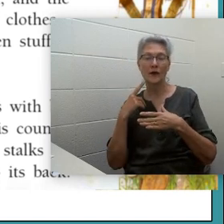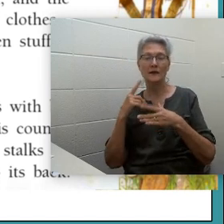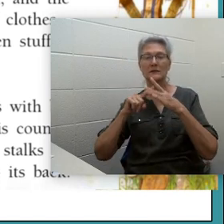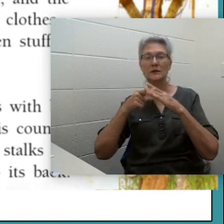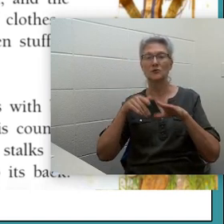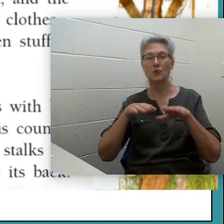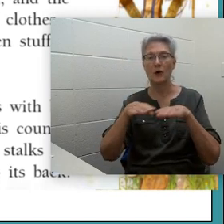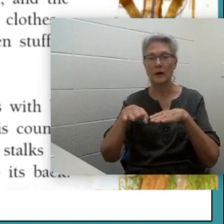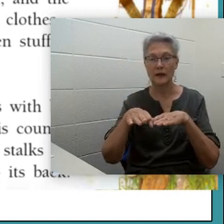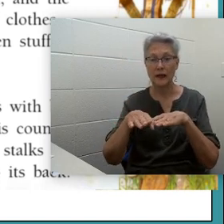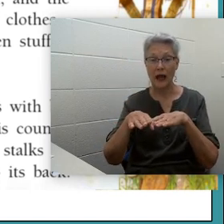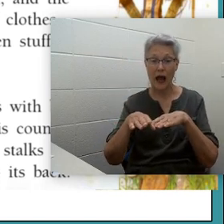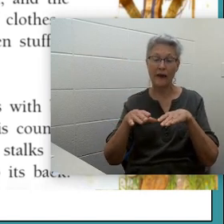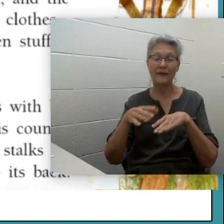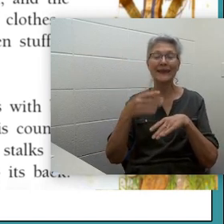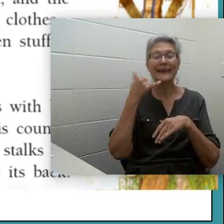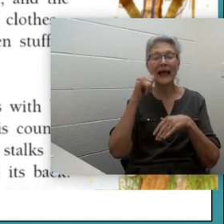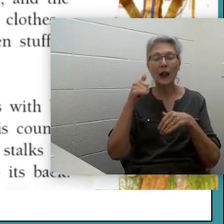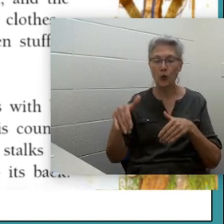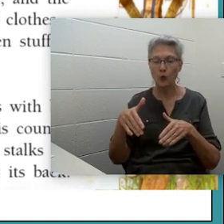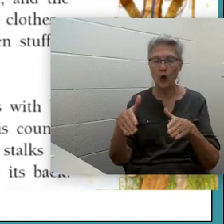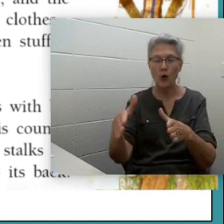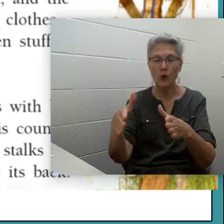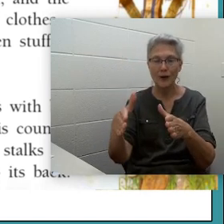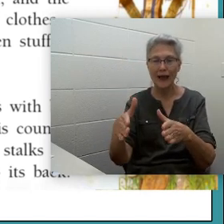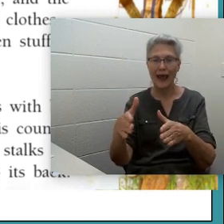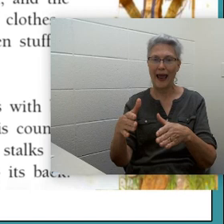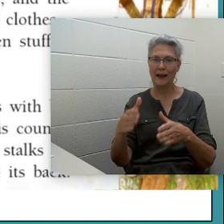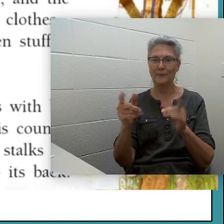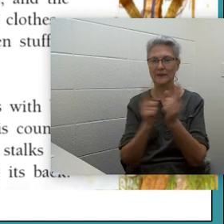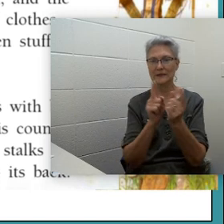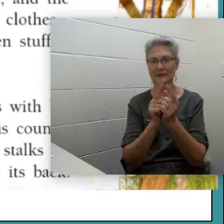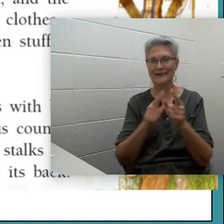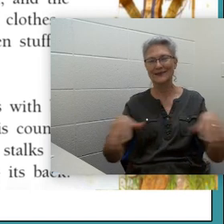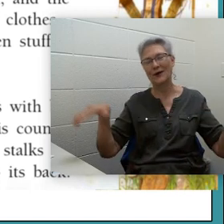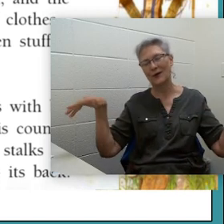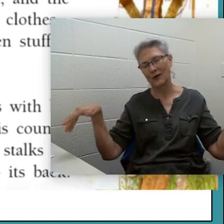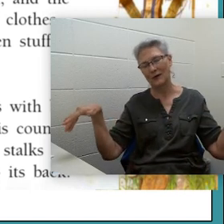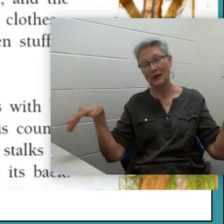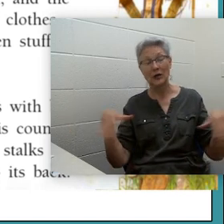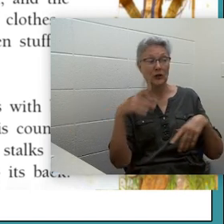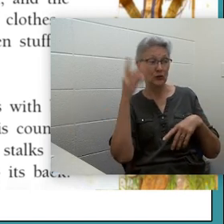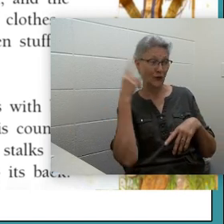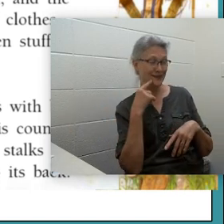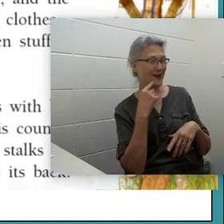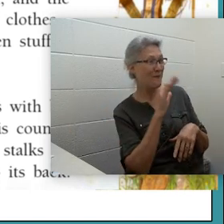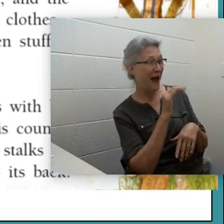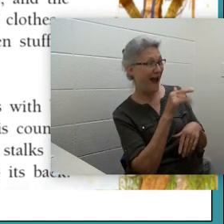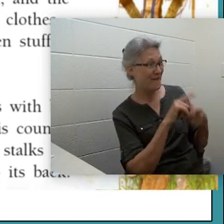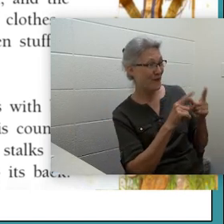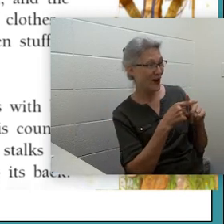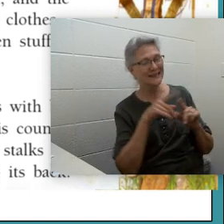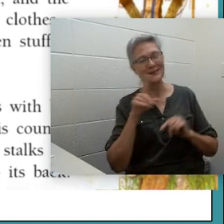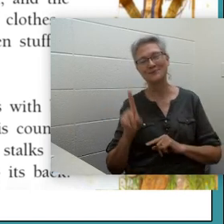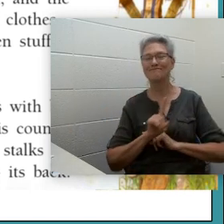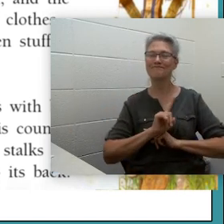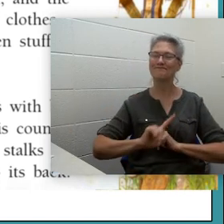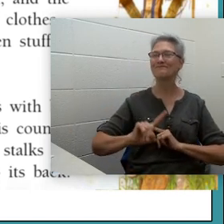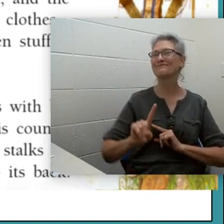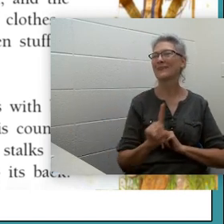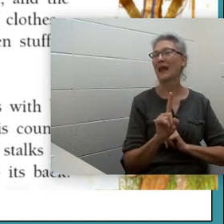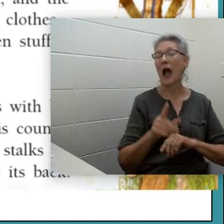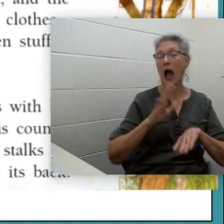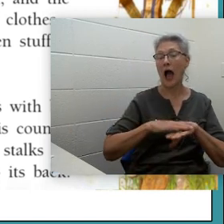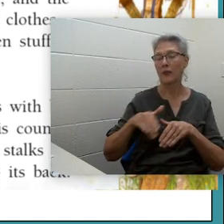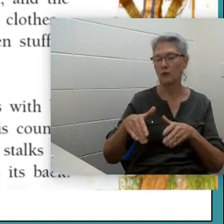1. Dorothy bade her friends goodbye and again started along the road of yellow brick. When she